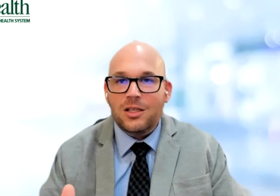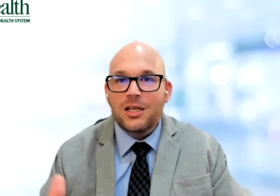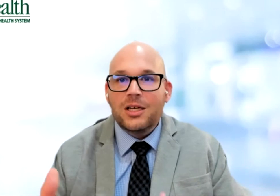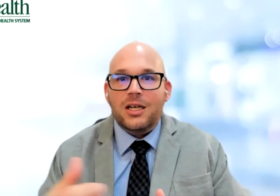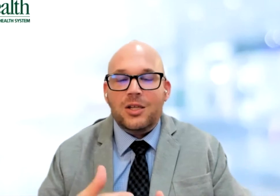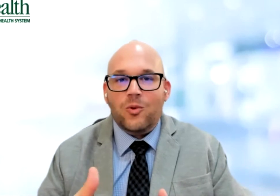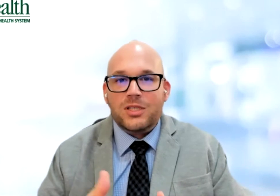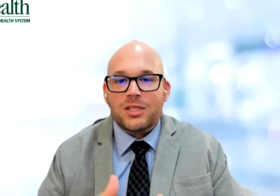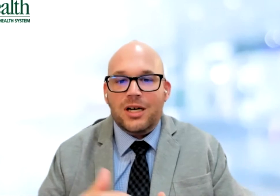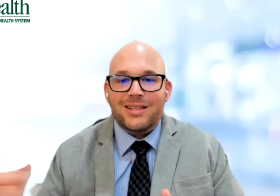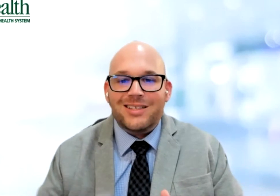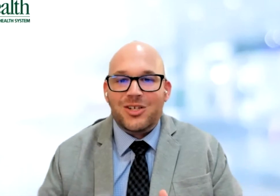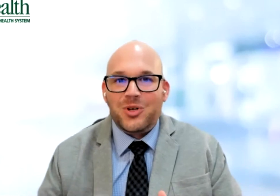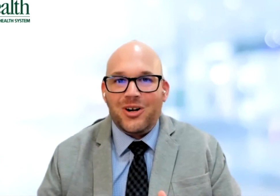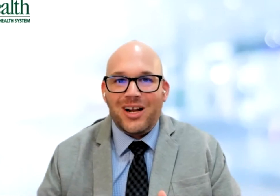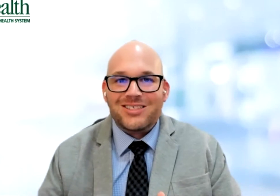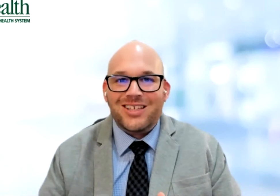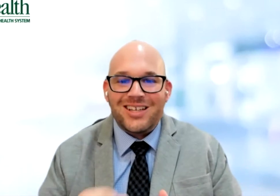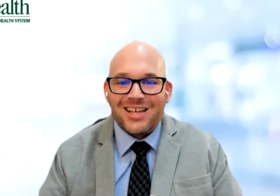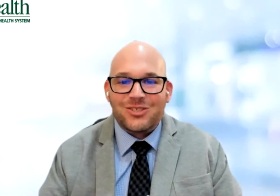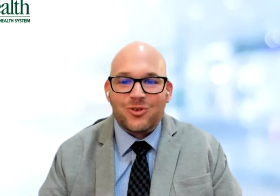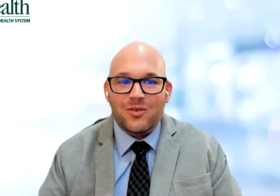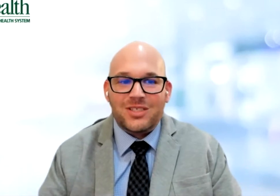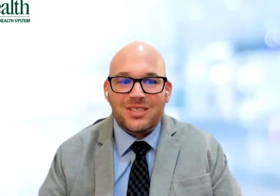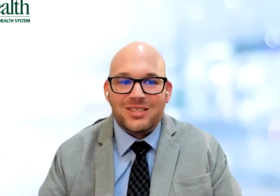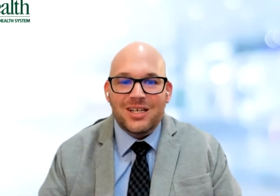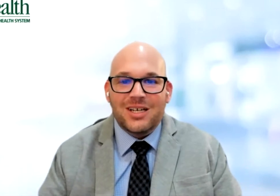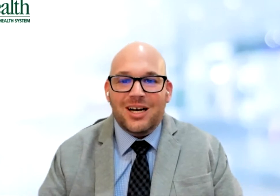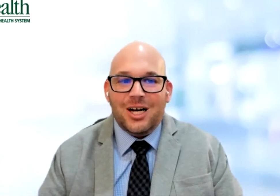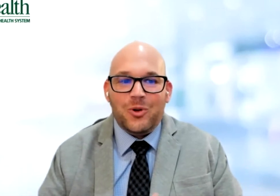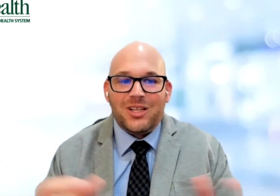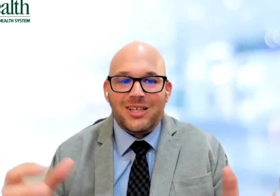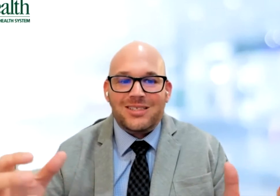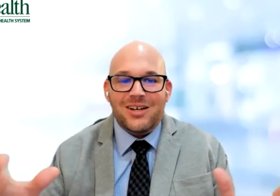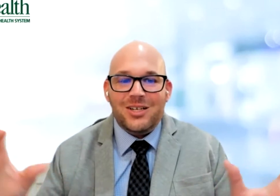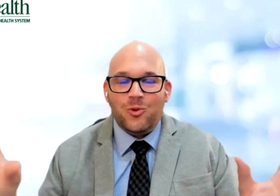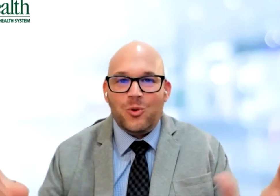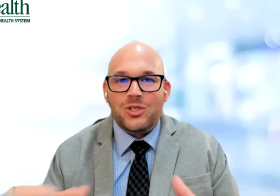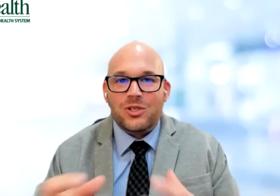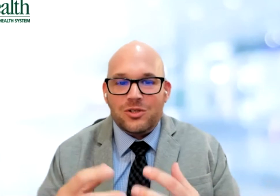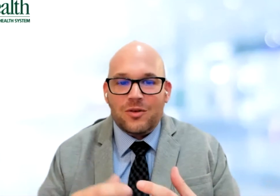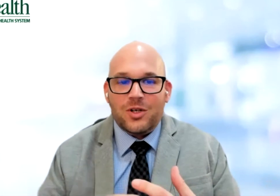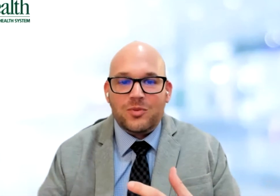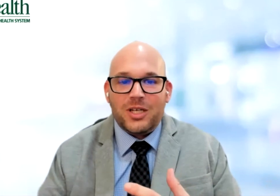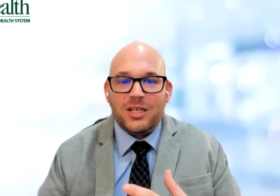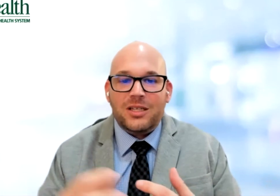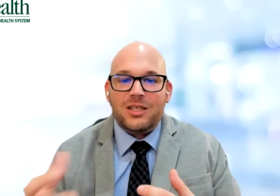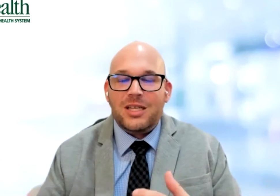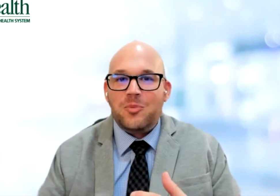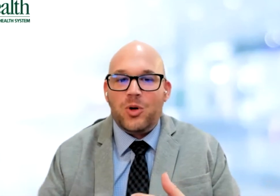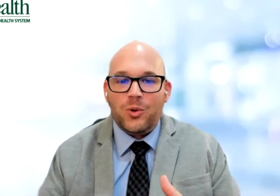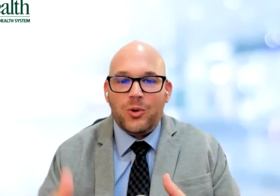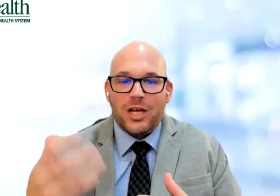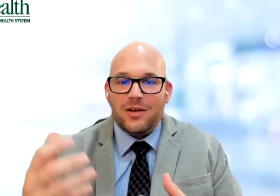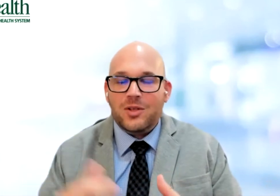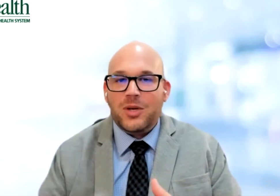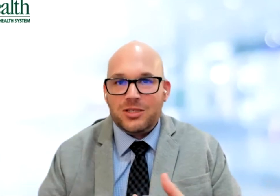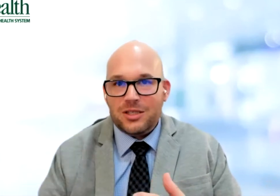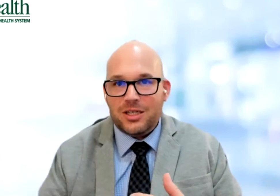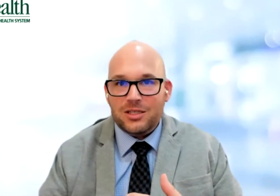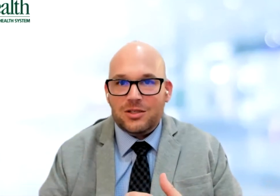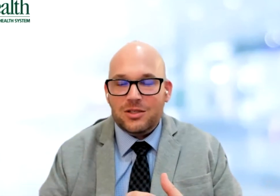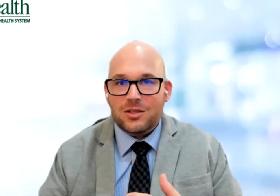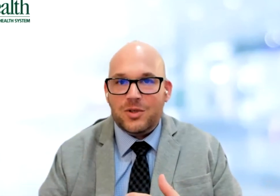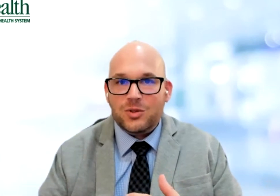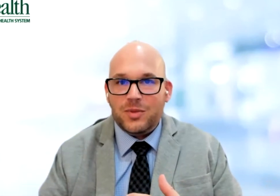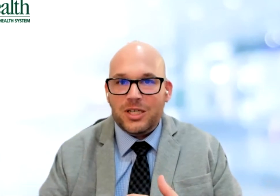the call. And then once the interpreter actually connects to our visit, we click done and we return to our virtual meeting. And then at that point, we would have the